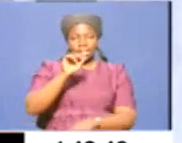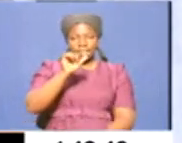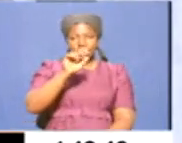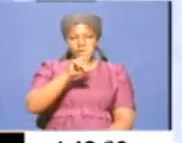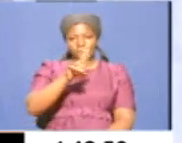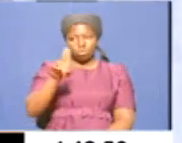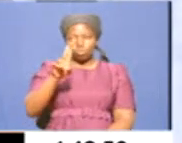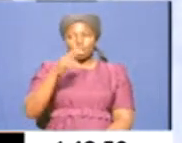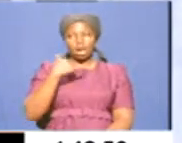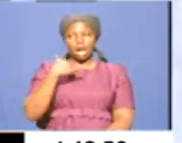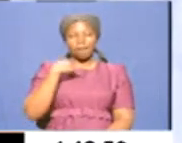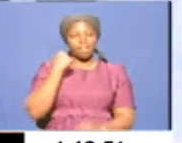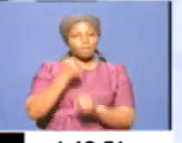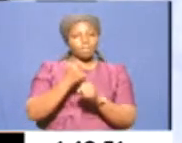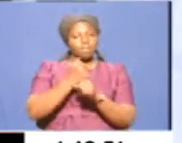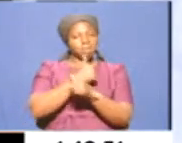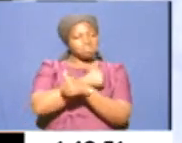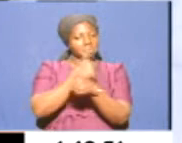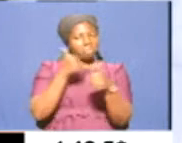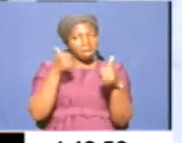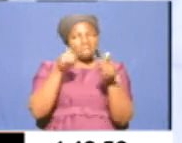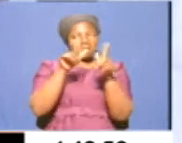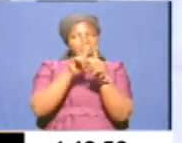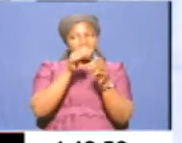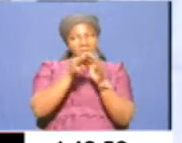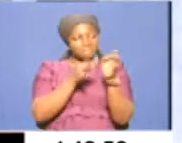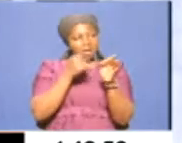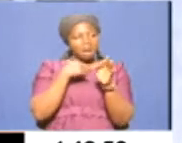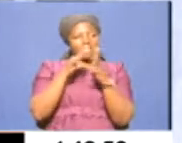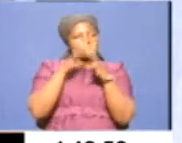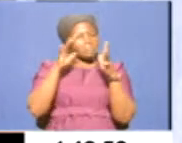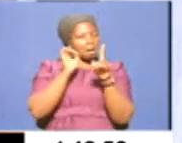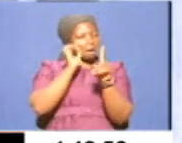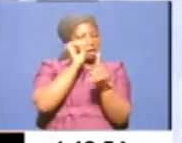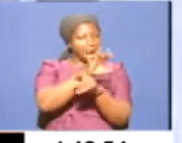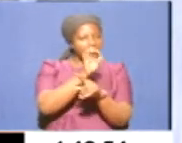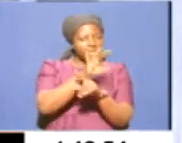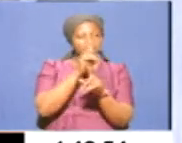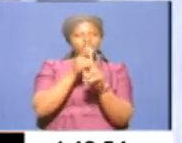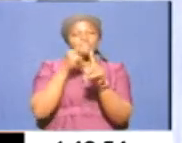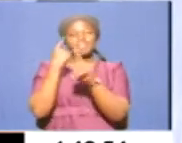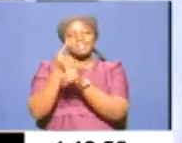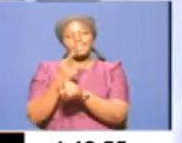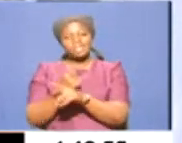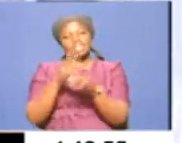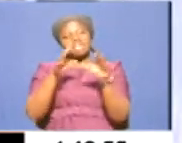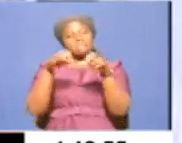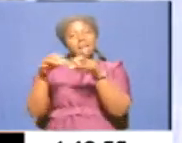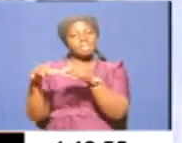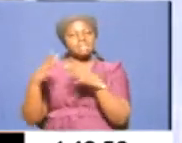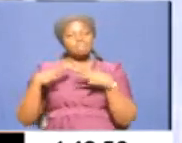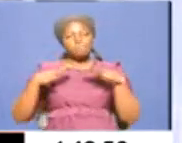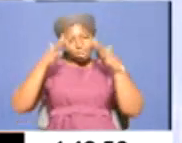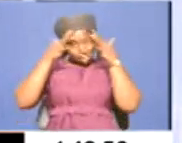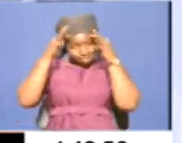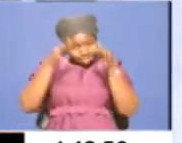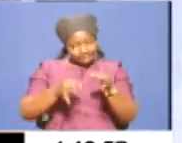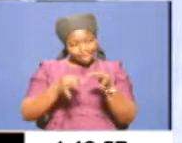na hata kukiwa kulikuwa na ushauri wa namna gani wa vyama, wamesema kwamba wao watachagua mtu